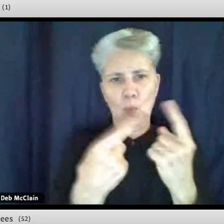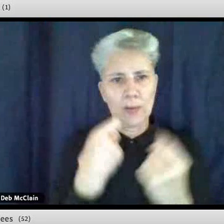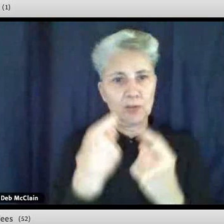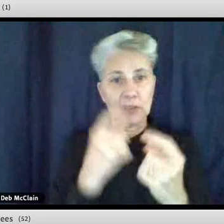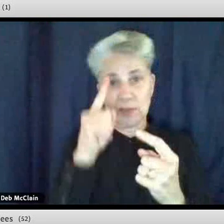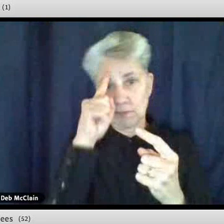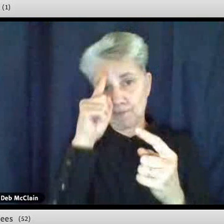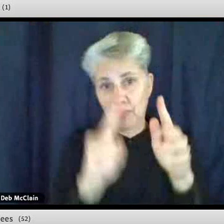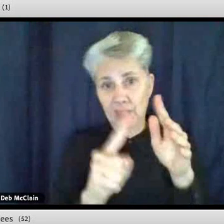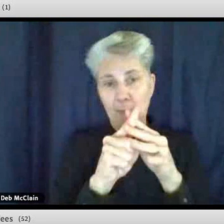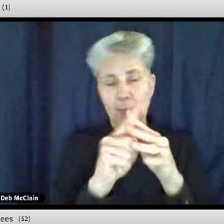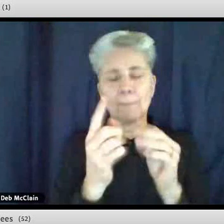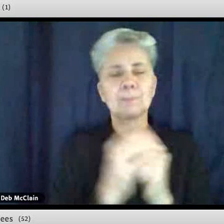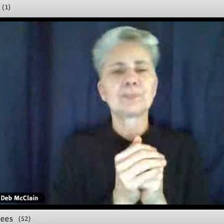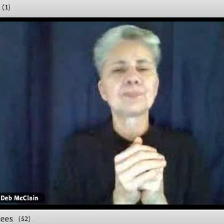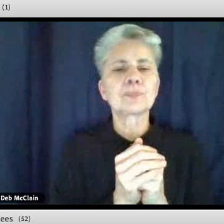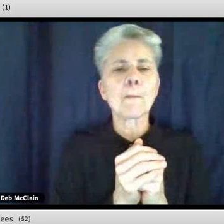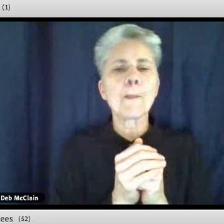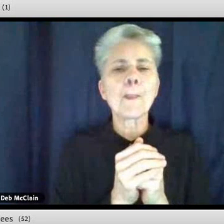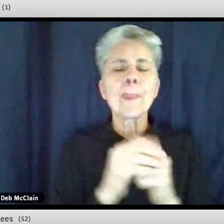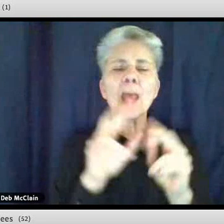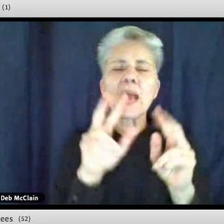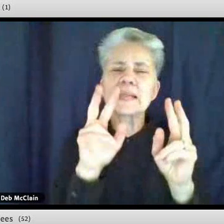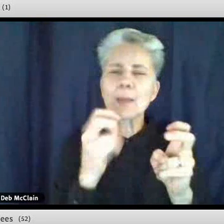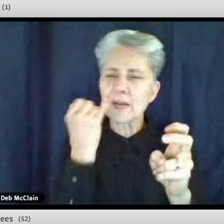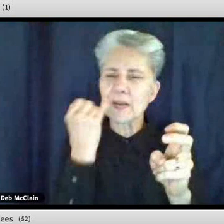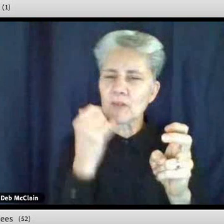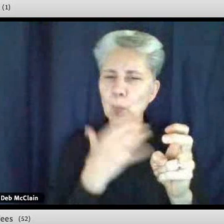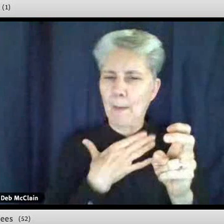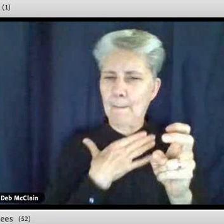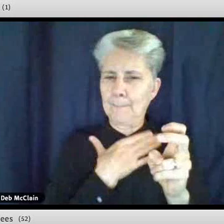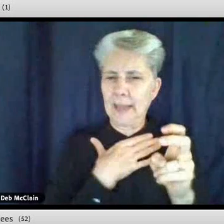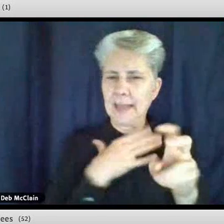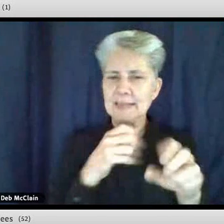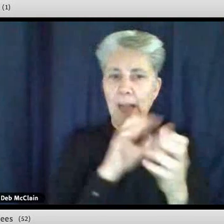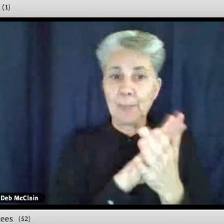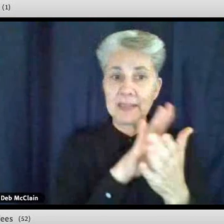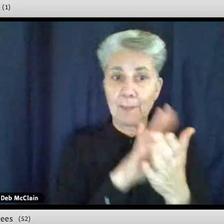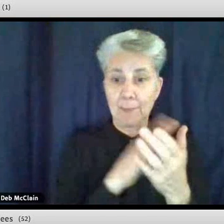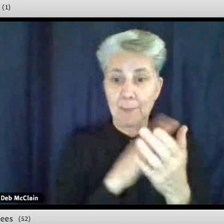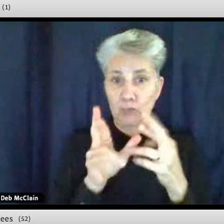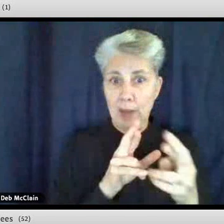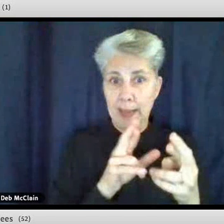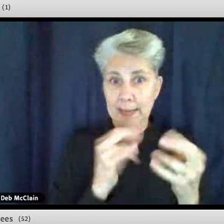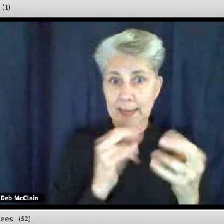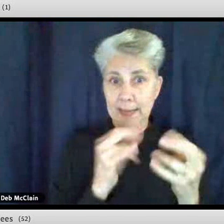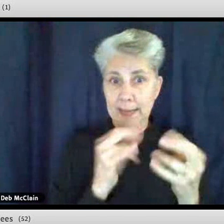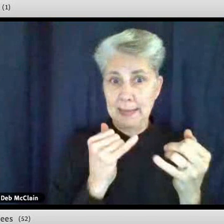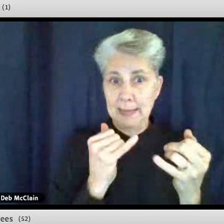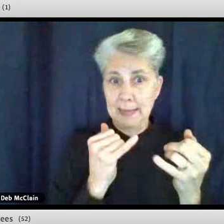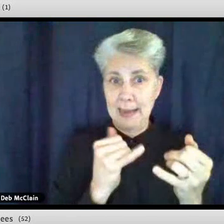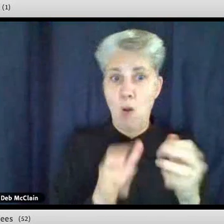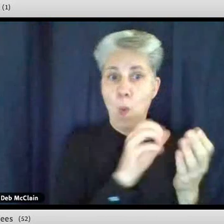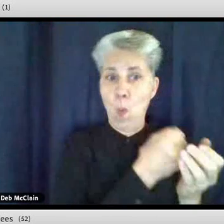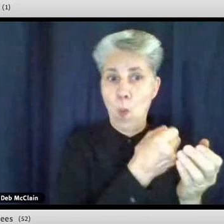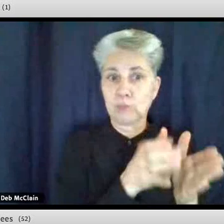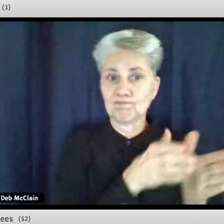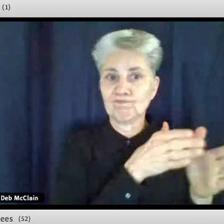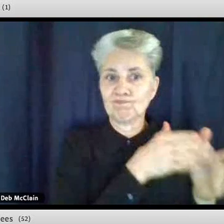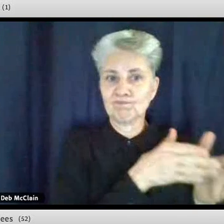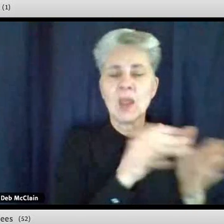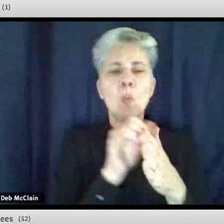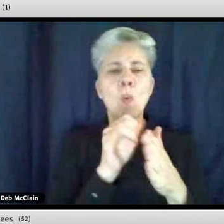have. While we're on the subject of that, if you guys would please take out a sheet of paper, just keep it to the side. We're going to have a really quick